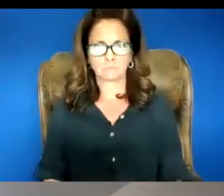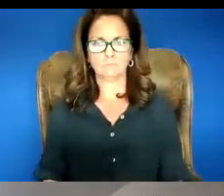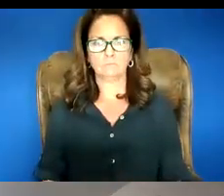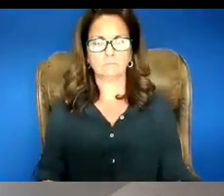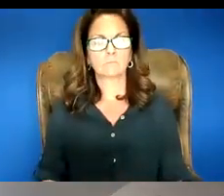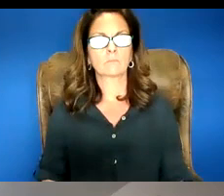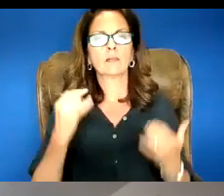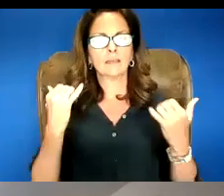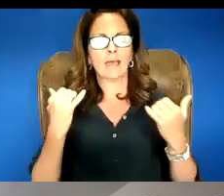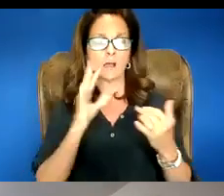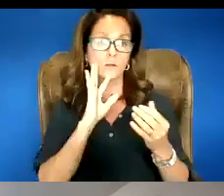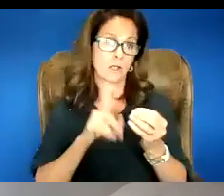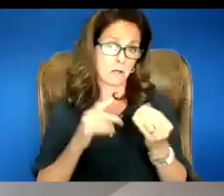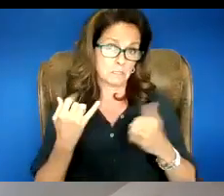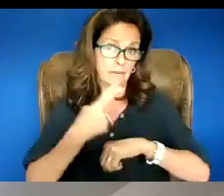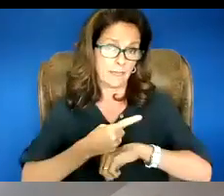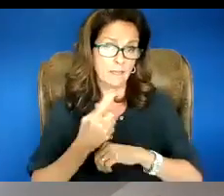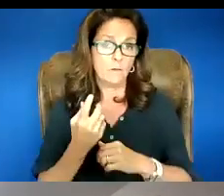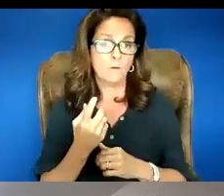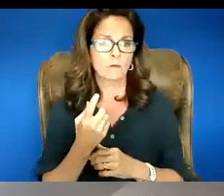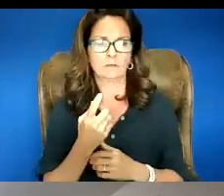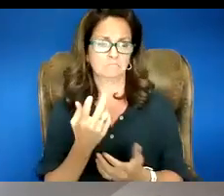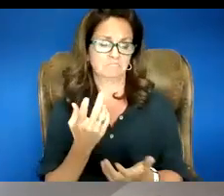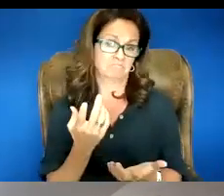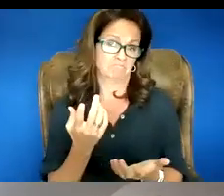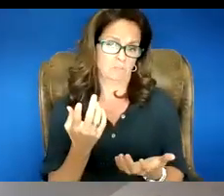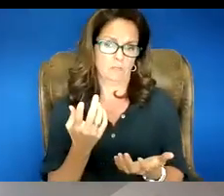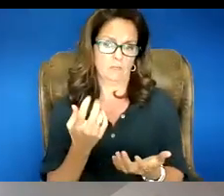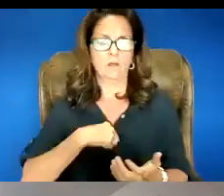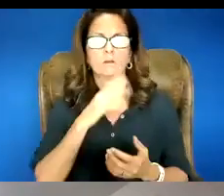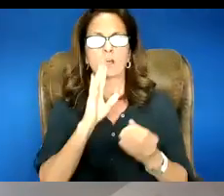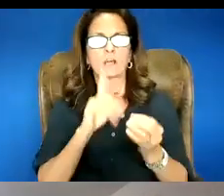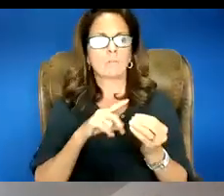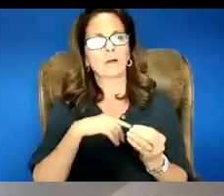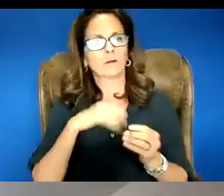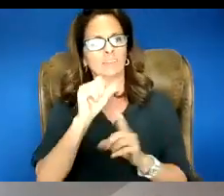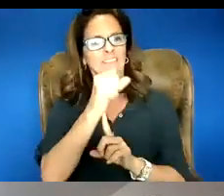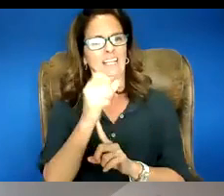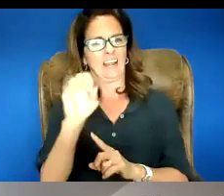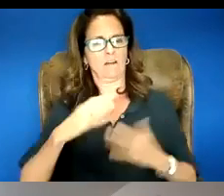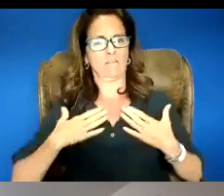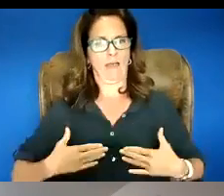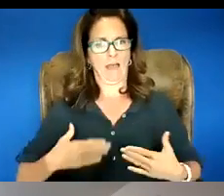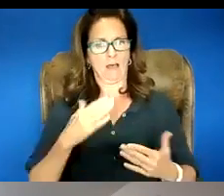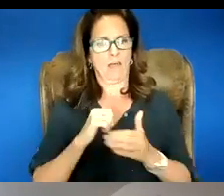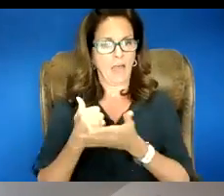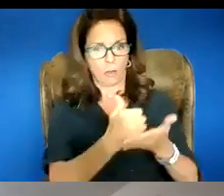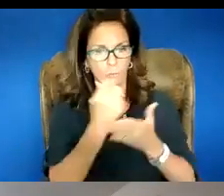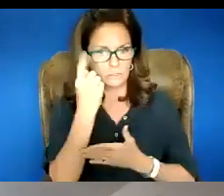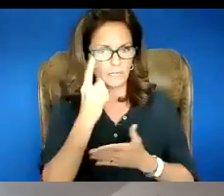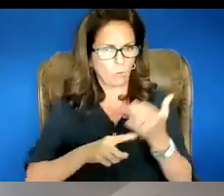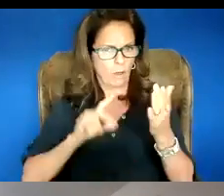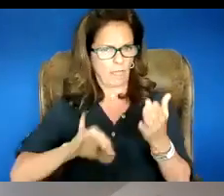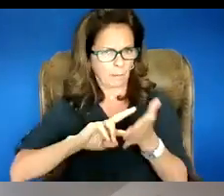What we're going to talk about today is really, we're going to talk about state of health and help you understand what it is, how